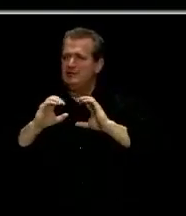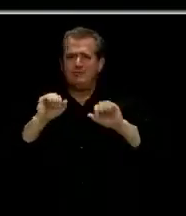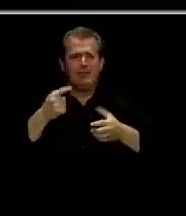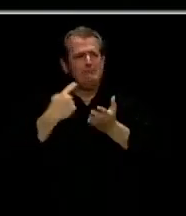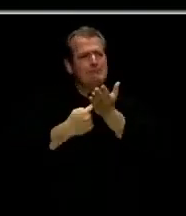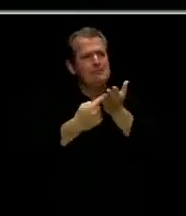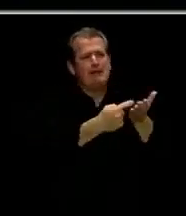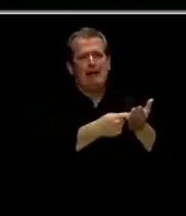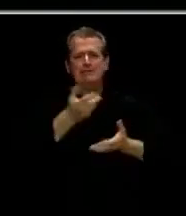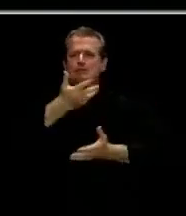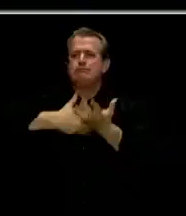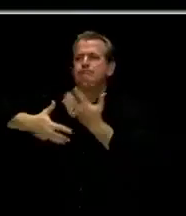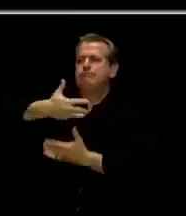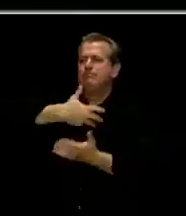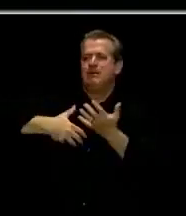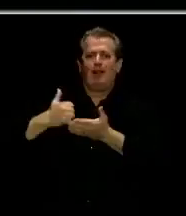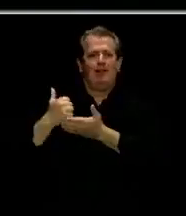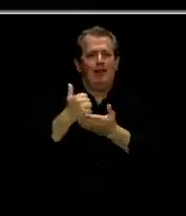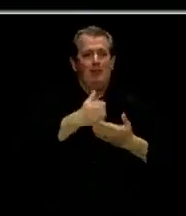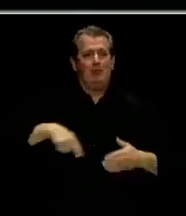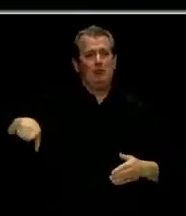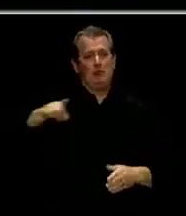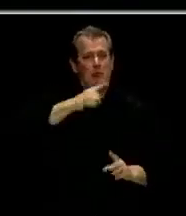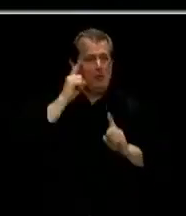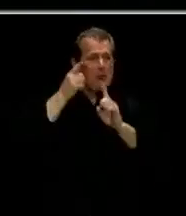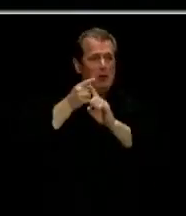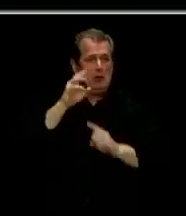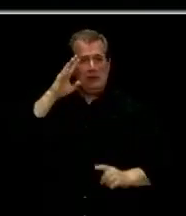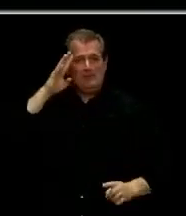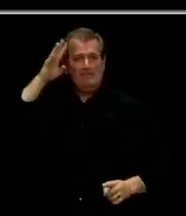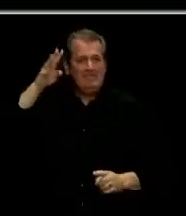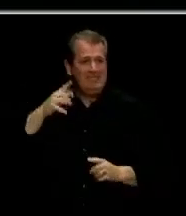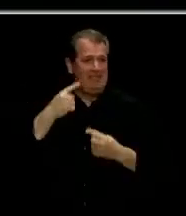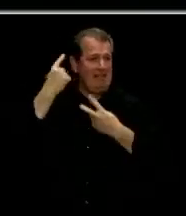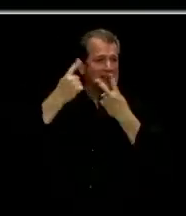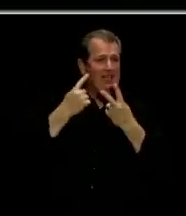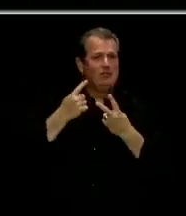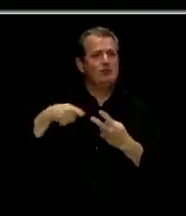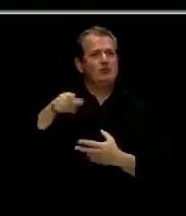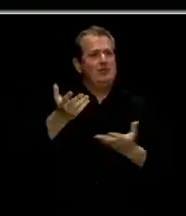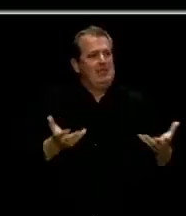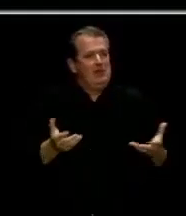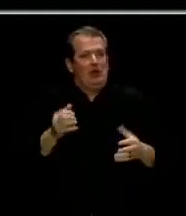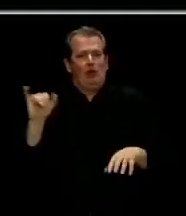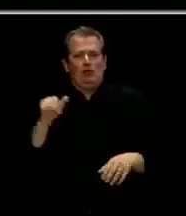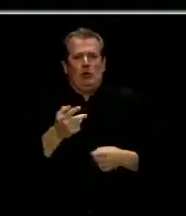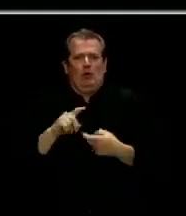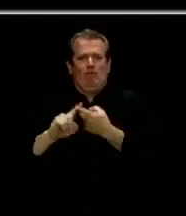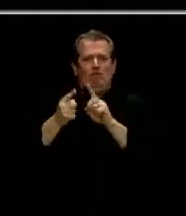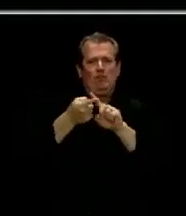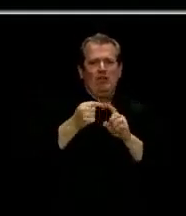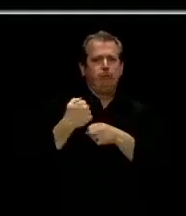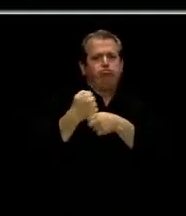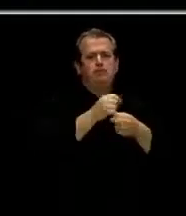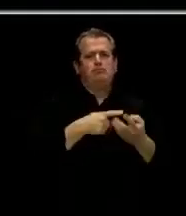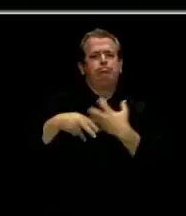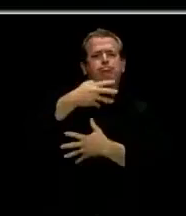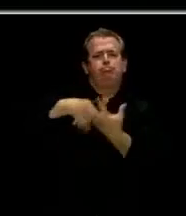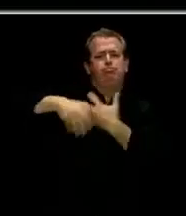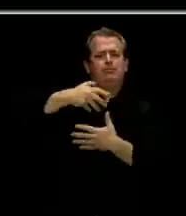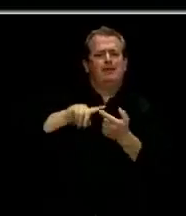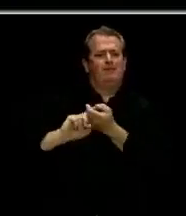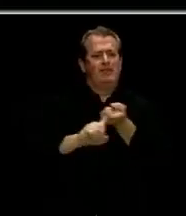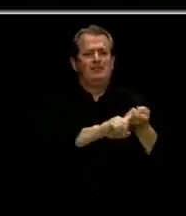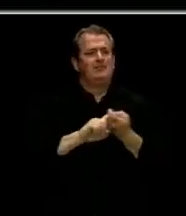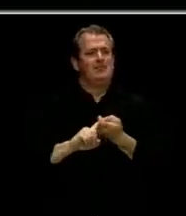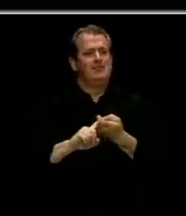a source of invaluable information. Friendships are formed and dreams are nurtured. So I want to express my deepest